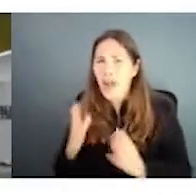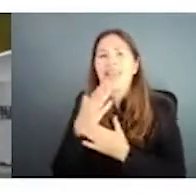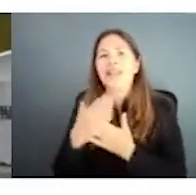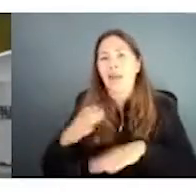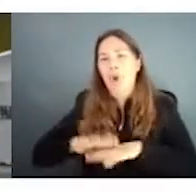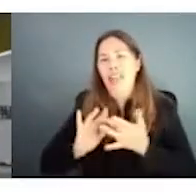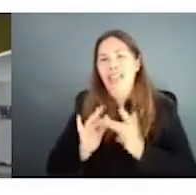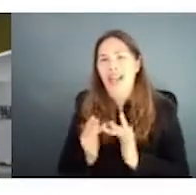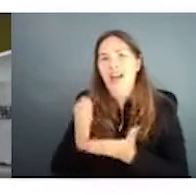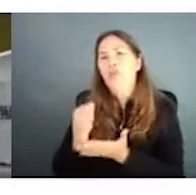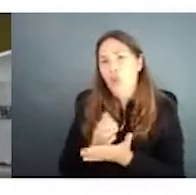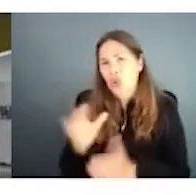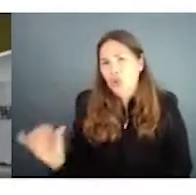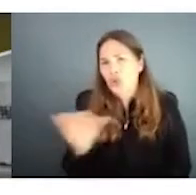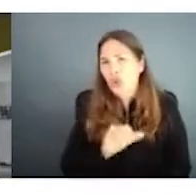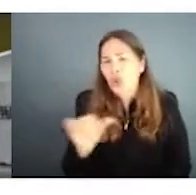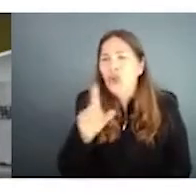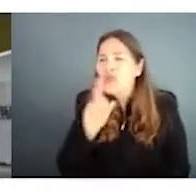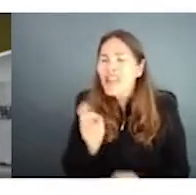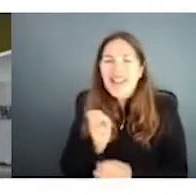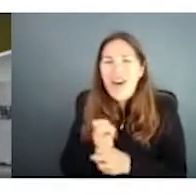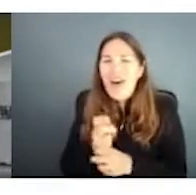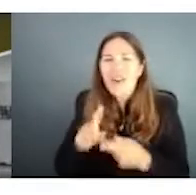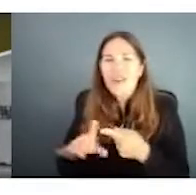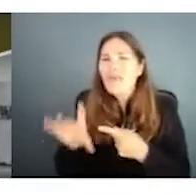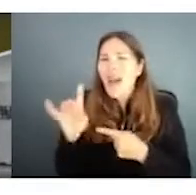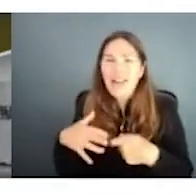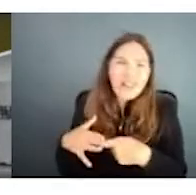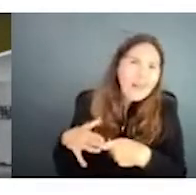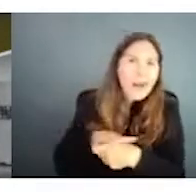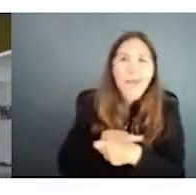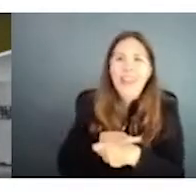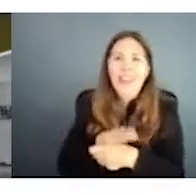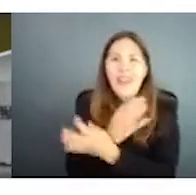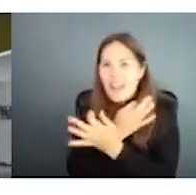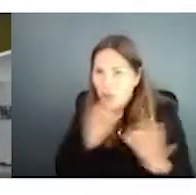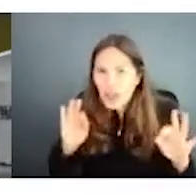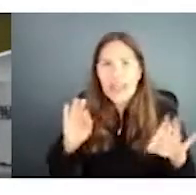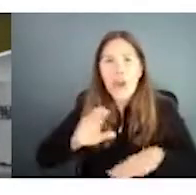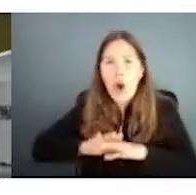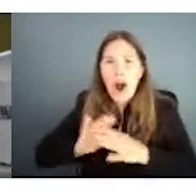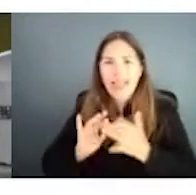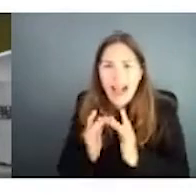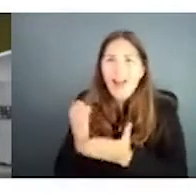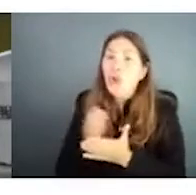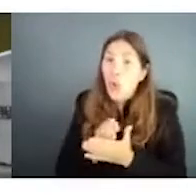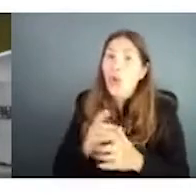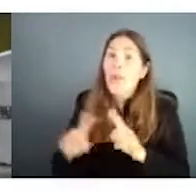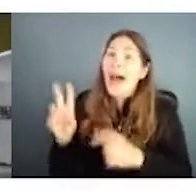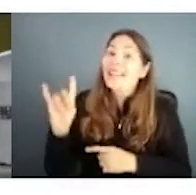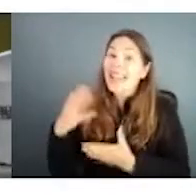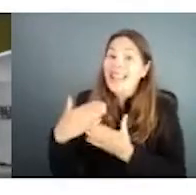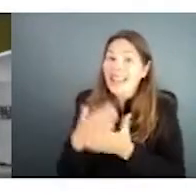courses. It's hard to find complete free online courses, but I did list a